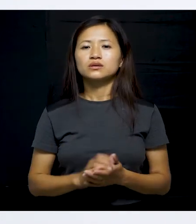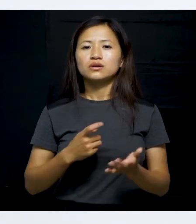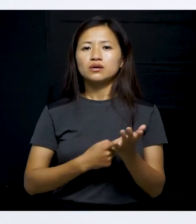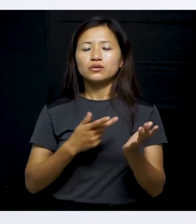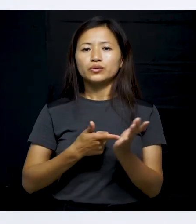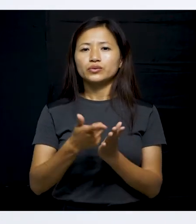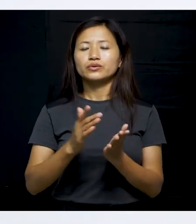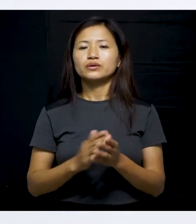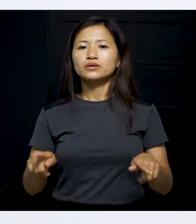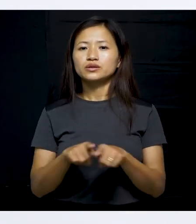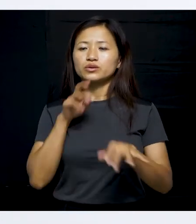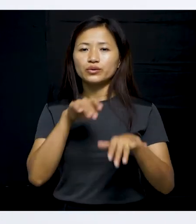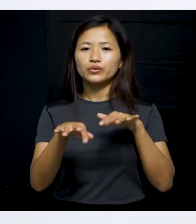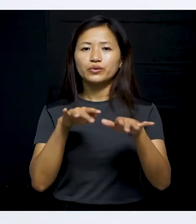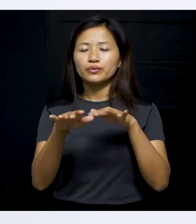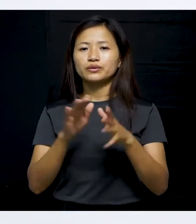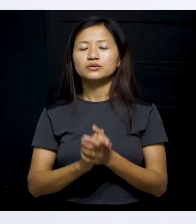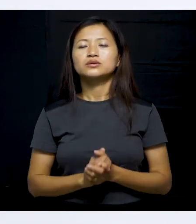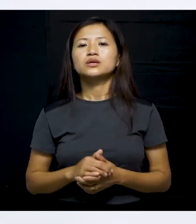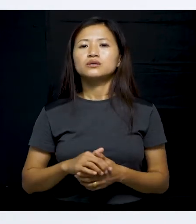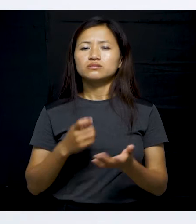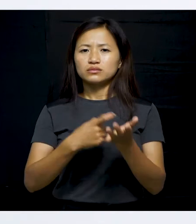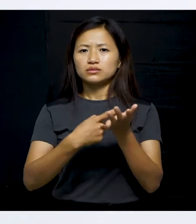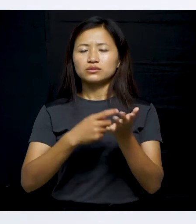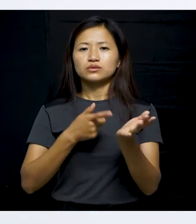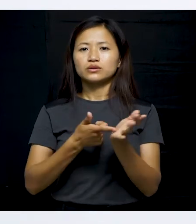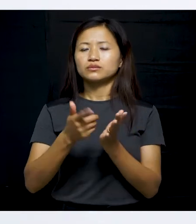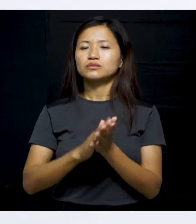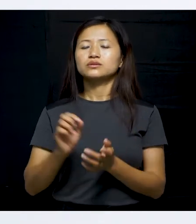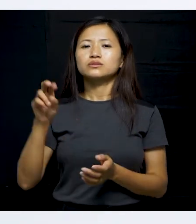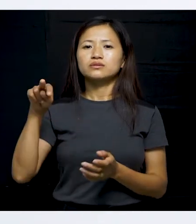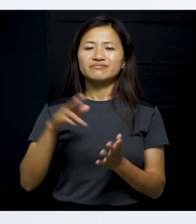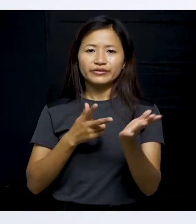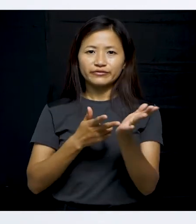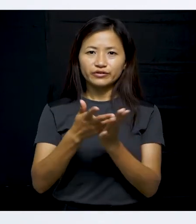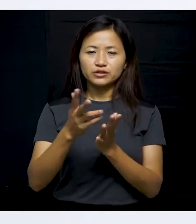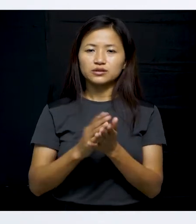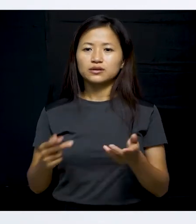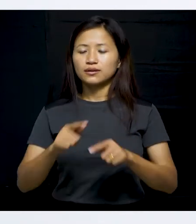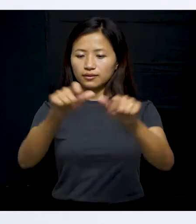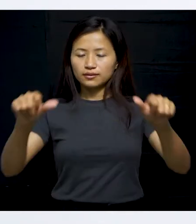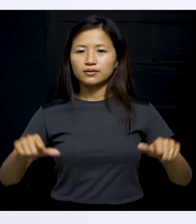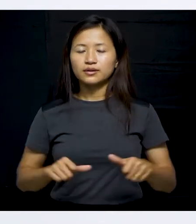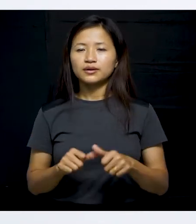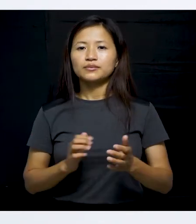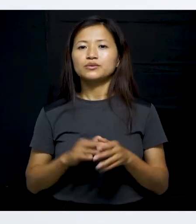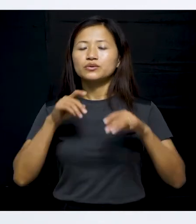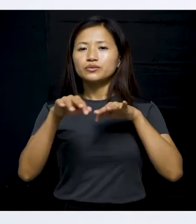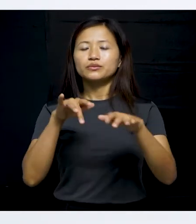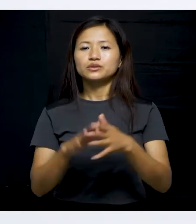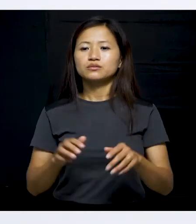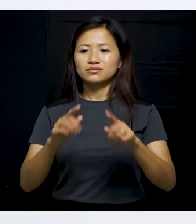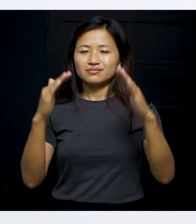rural and the urban. So if you don't know rural means the village areas, and the urban means the town and city areas.